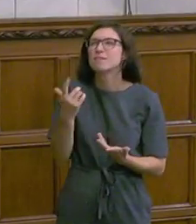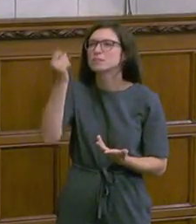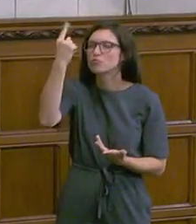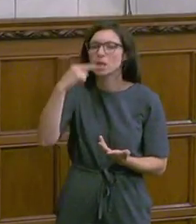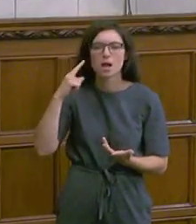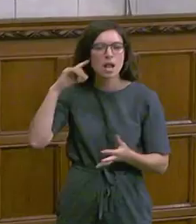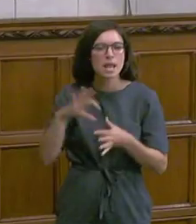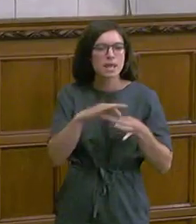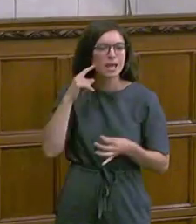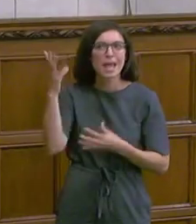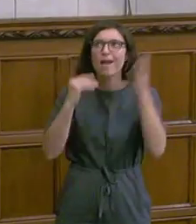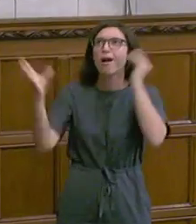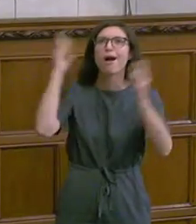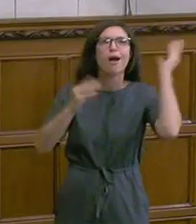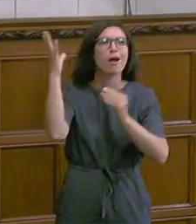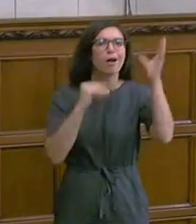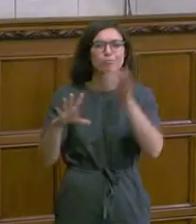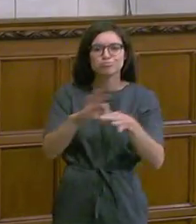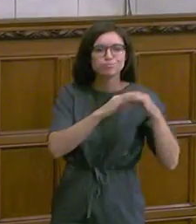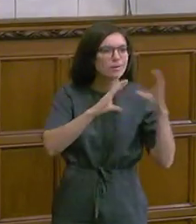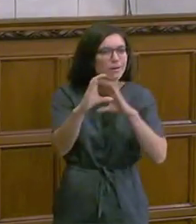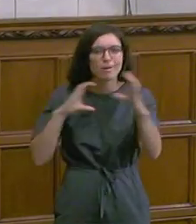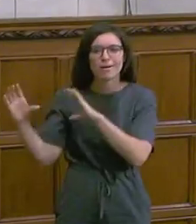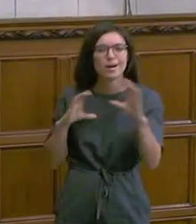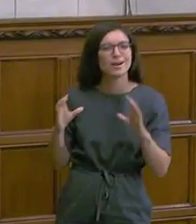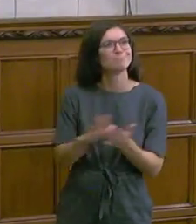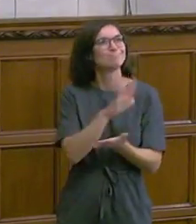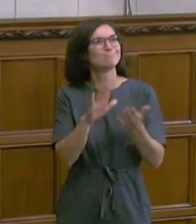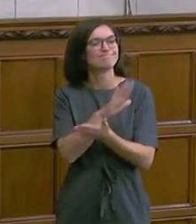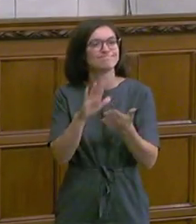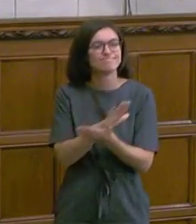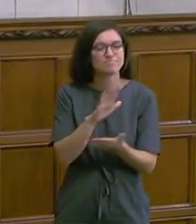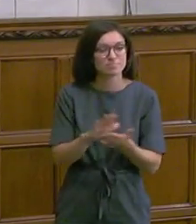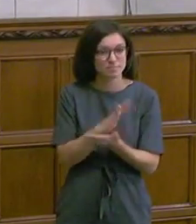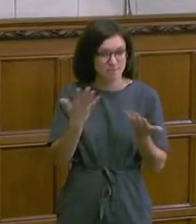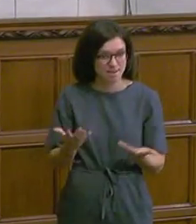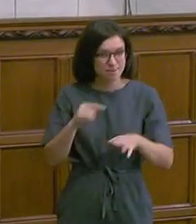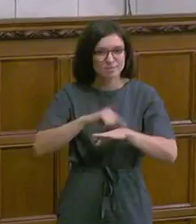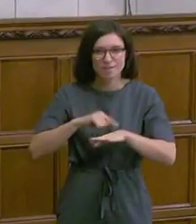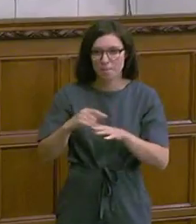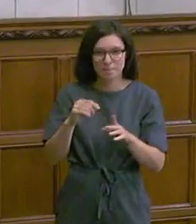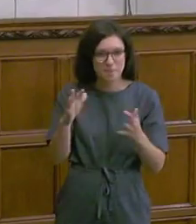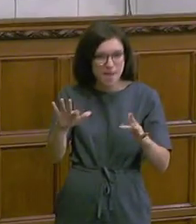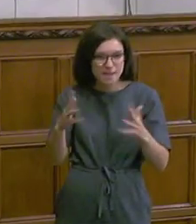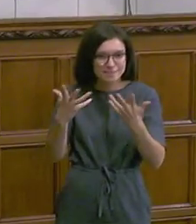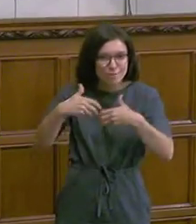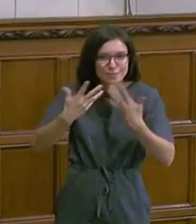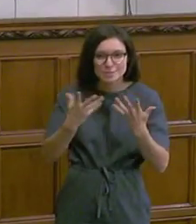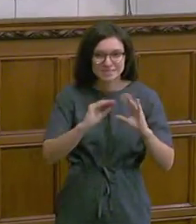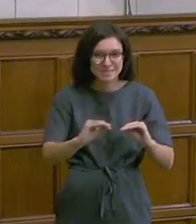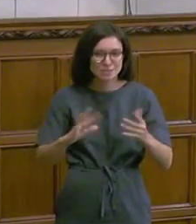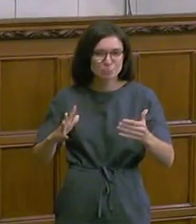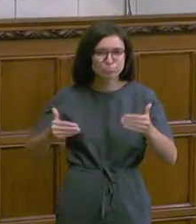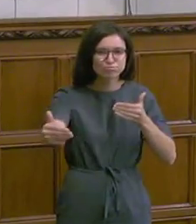socialisation during those times. We are now living in an era where advances in technology and teaching means that deaf